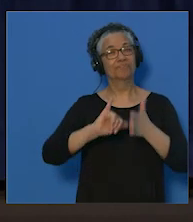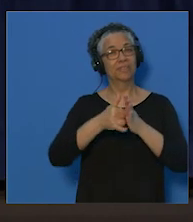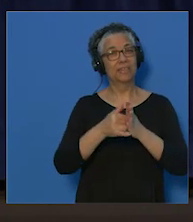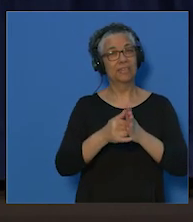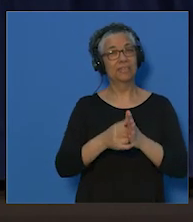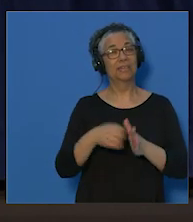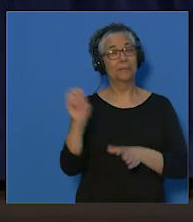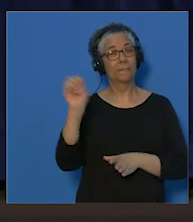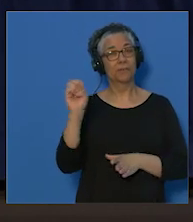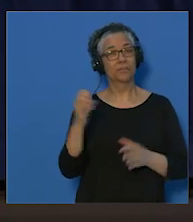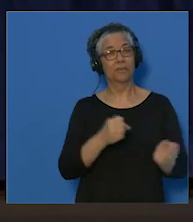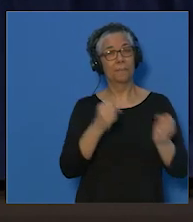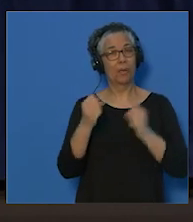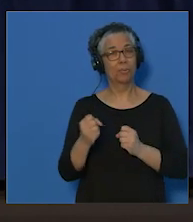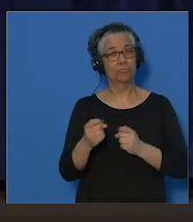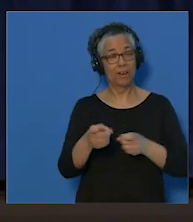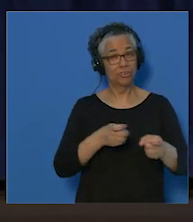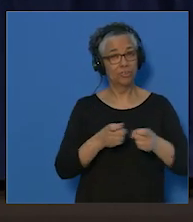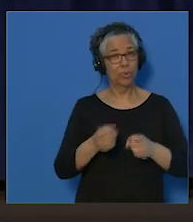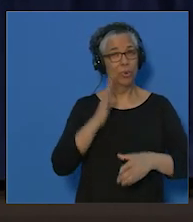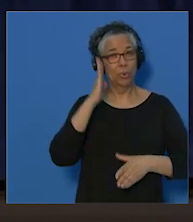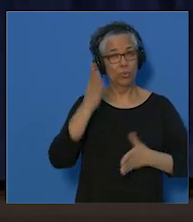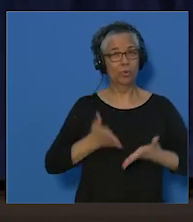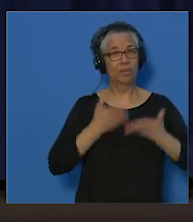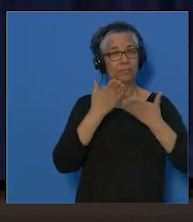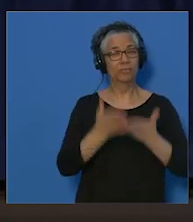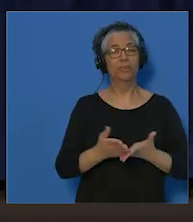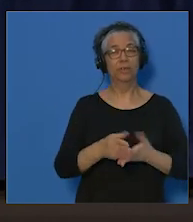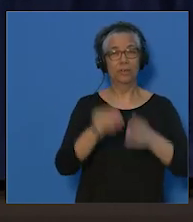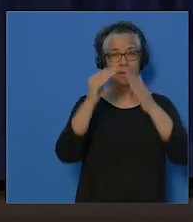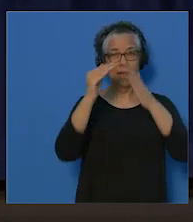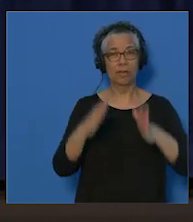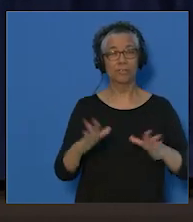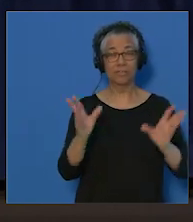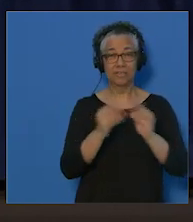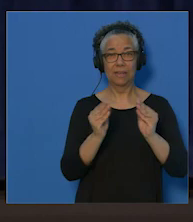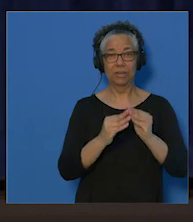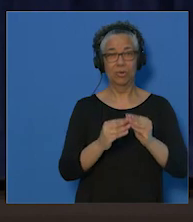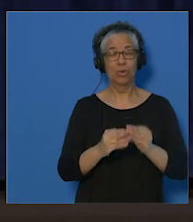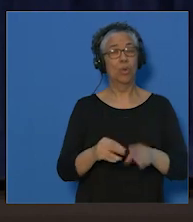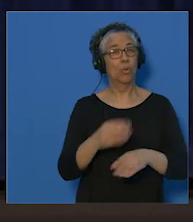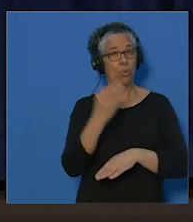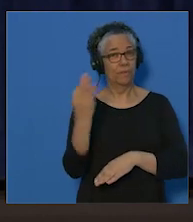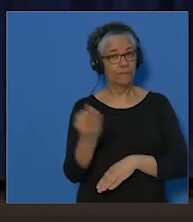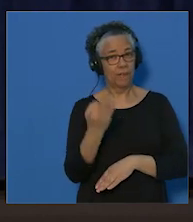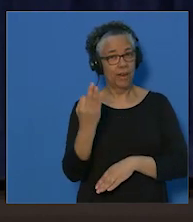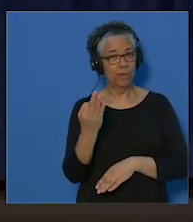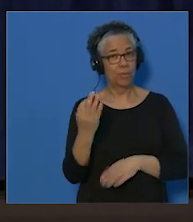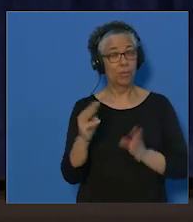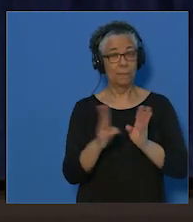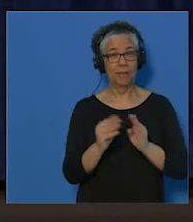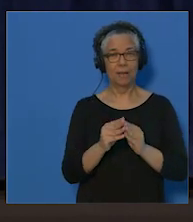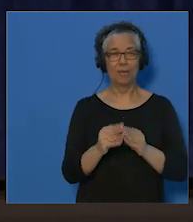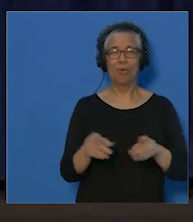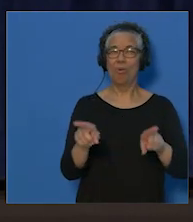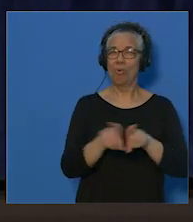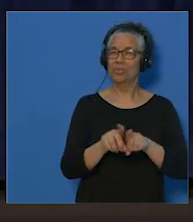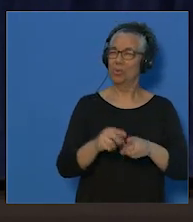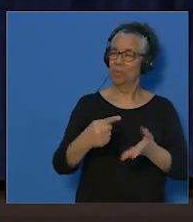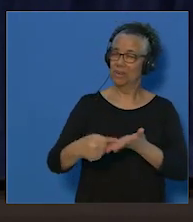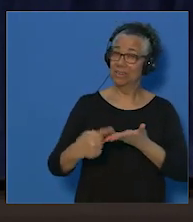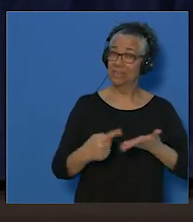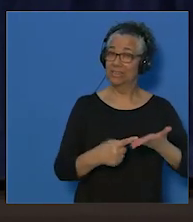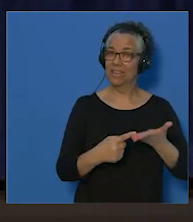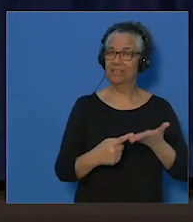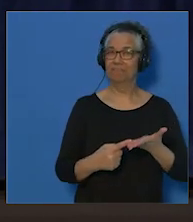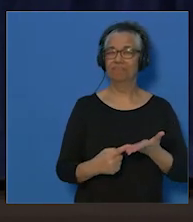regulations will be tabled in the House of Assembly when the House of Assembly meets virtually on Friday, and it is likely that we will also debate those matters that